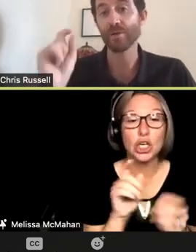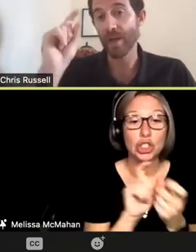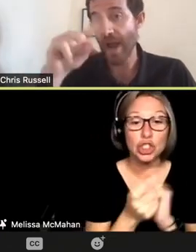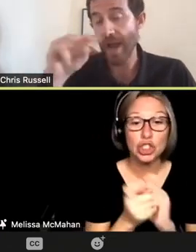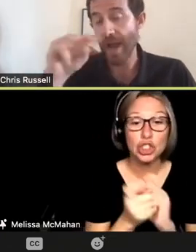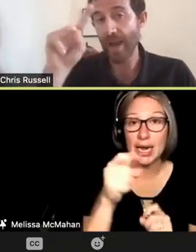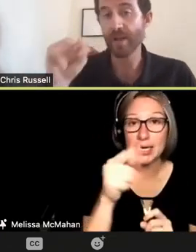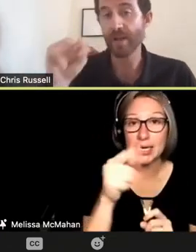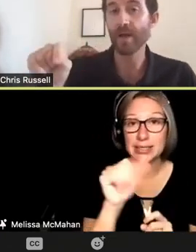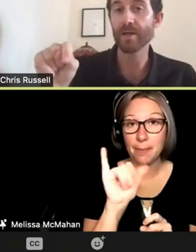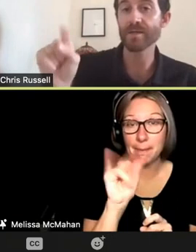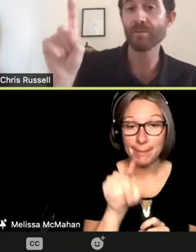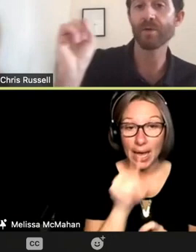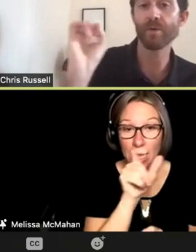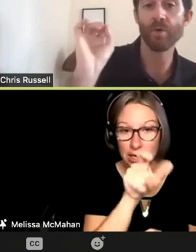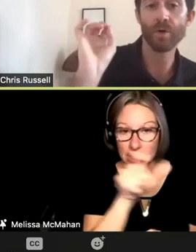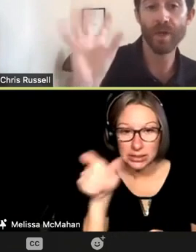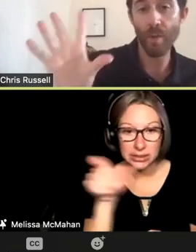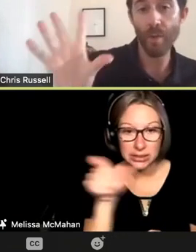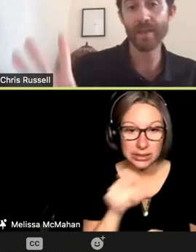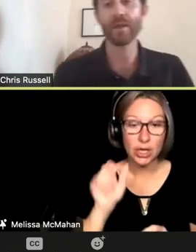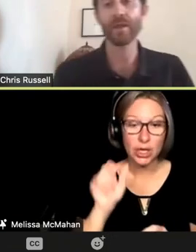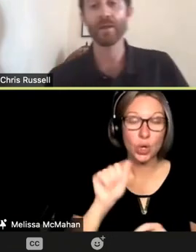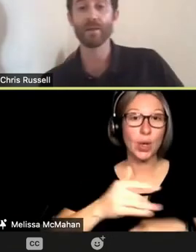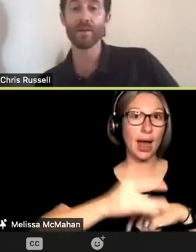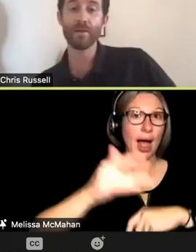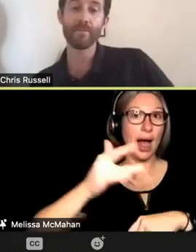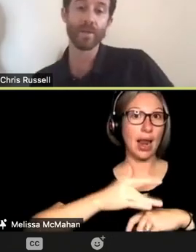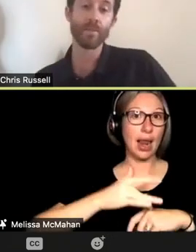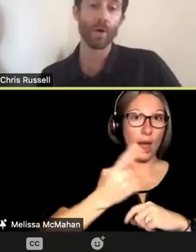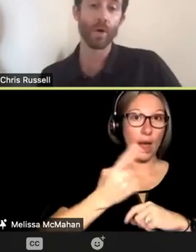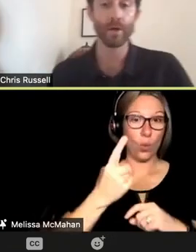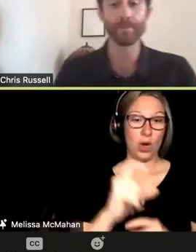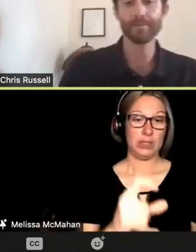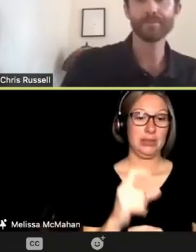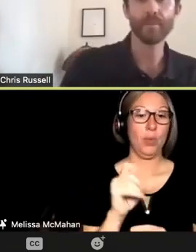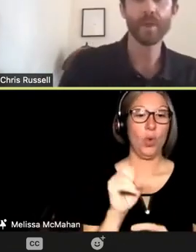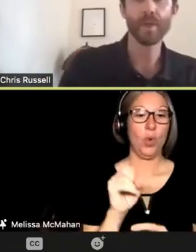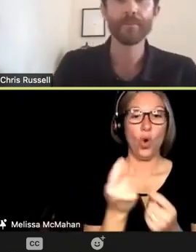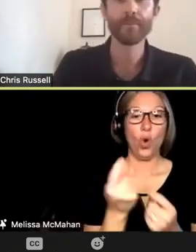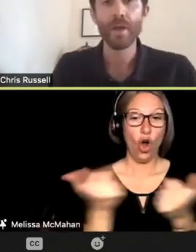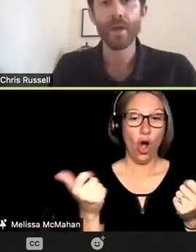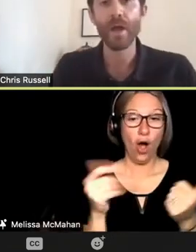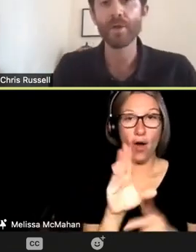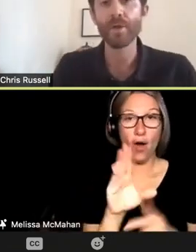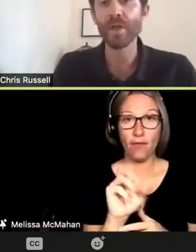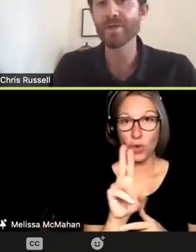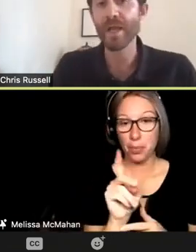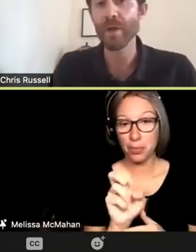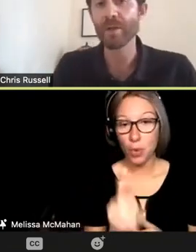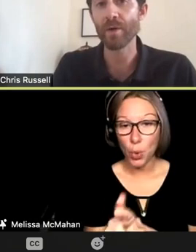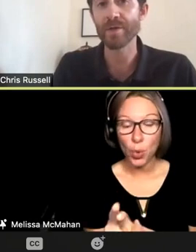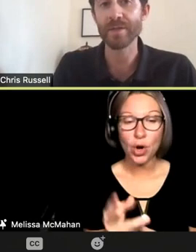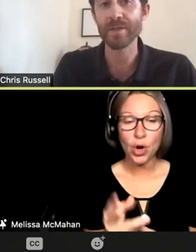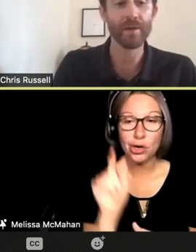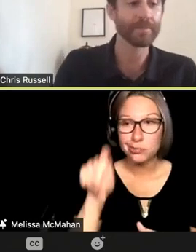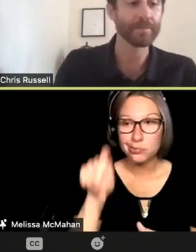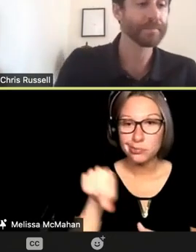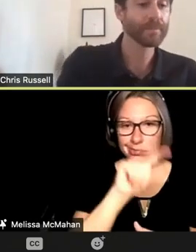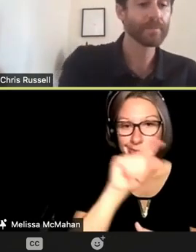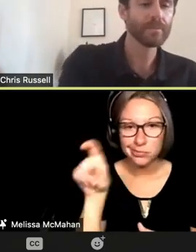spacing. You can highlight a symbol or take away the border. Okay. You can even take away the